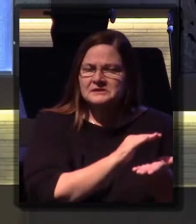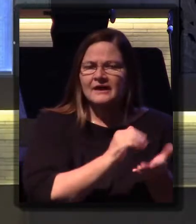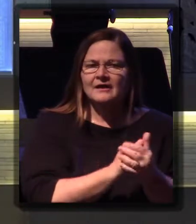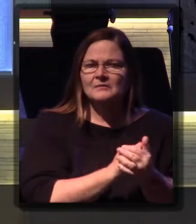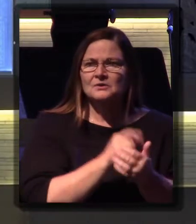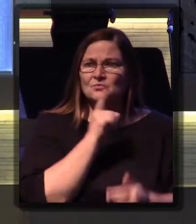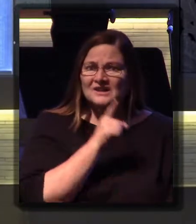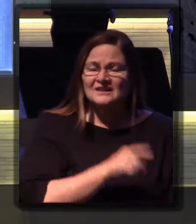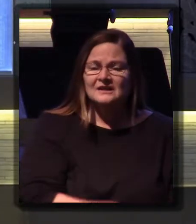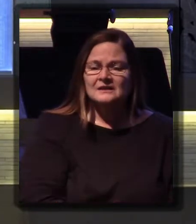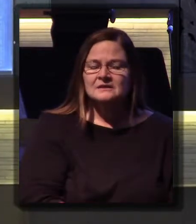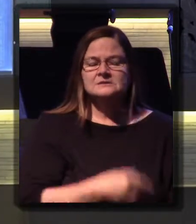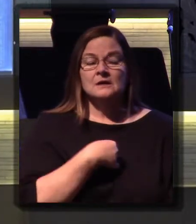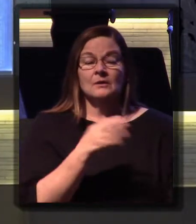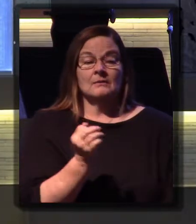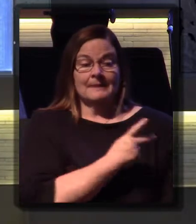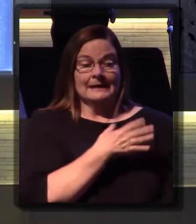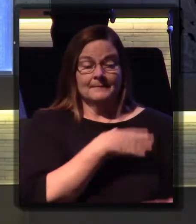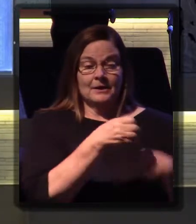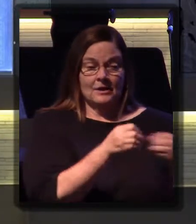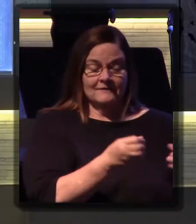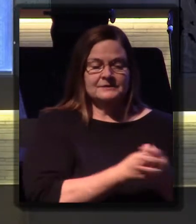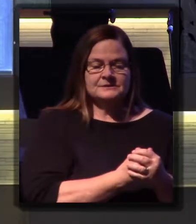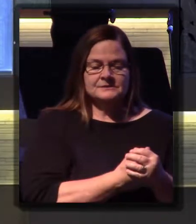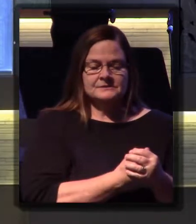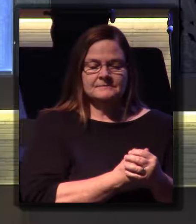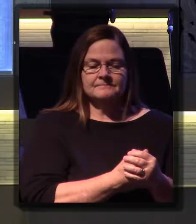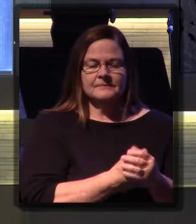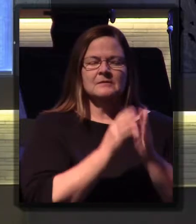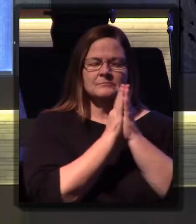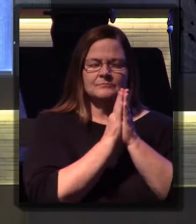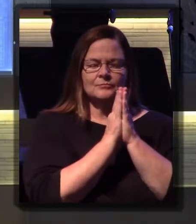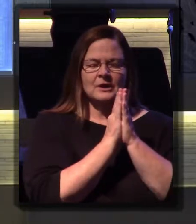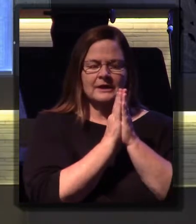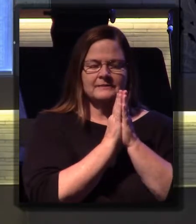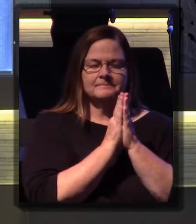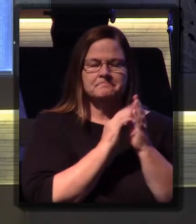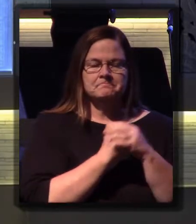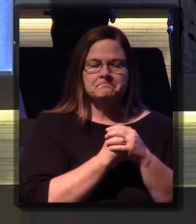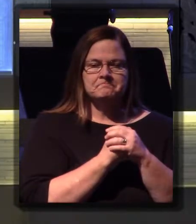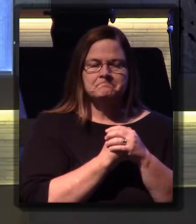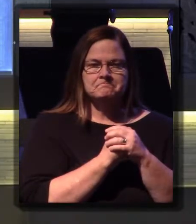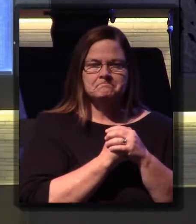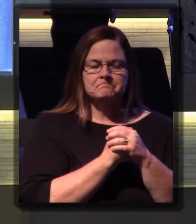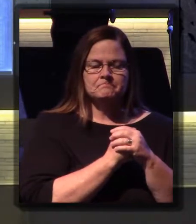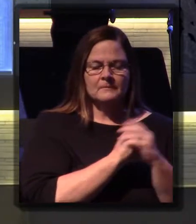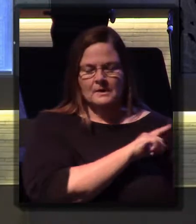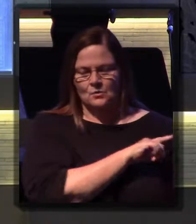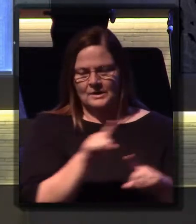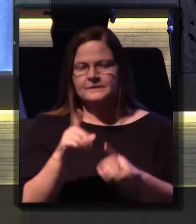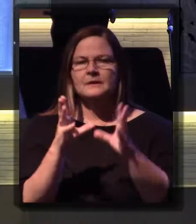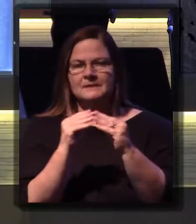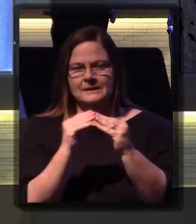school lately, and enrollments have been down a bit, but really? So I went back to my office. I had a few